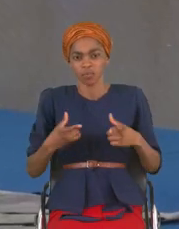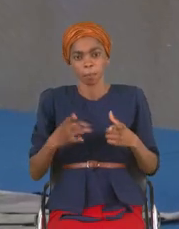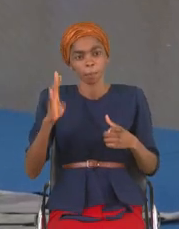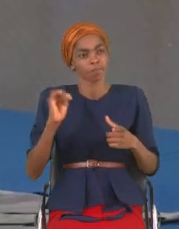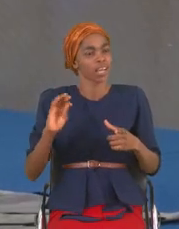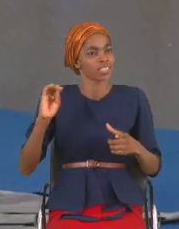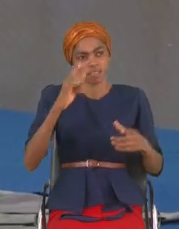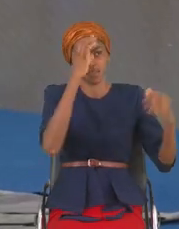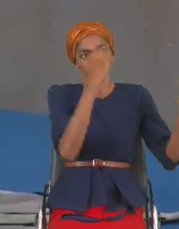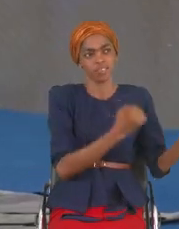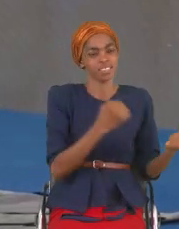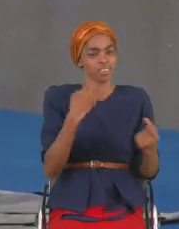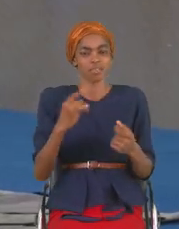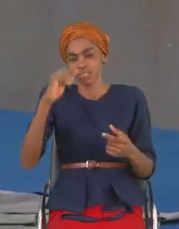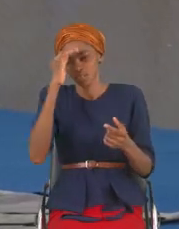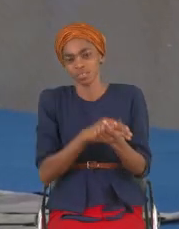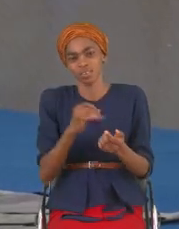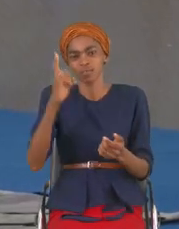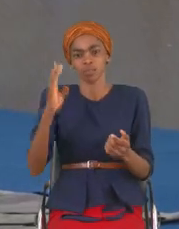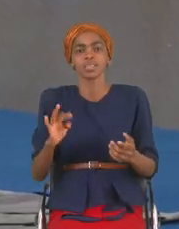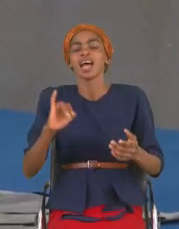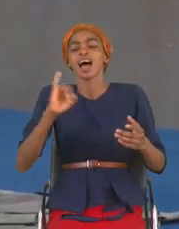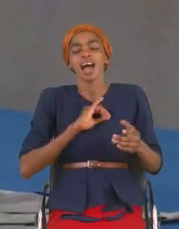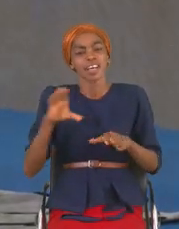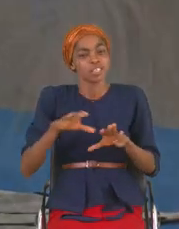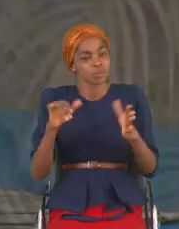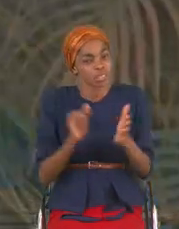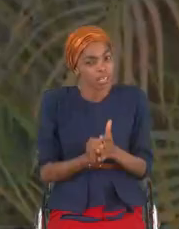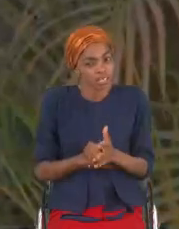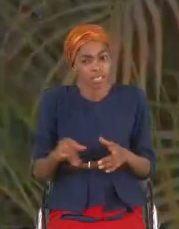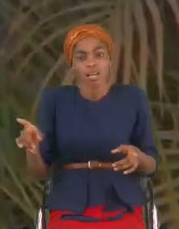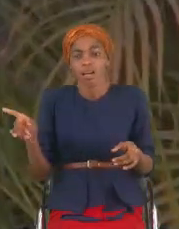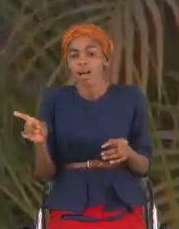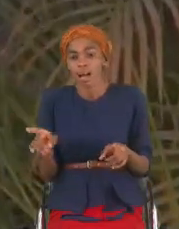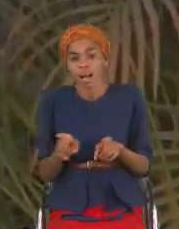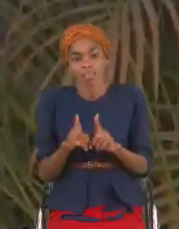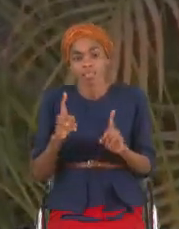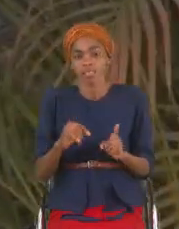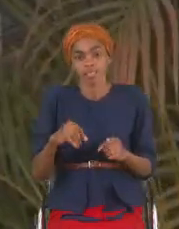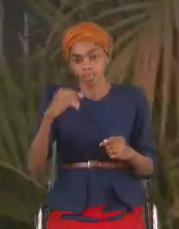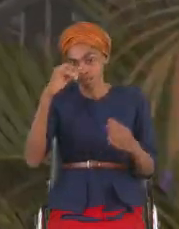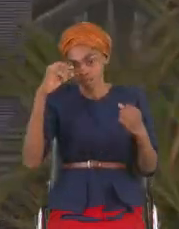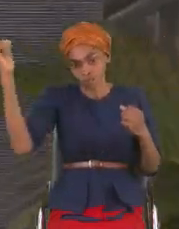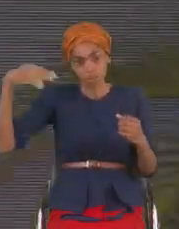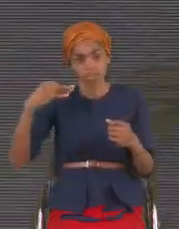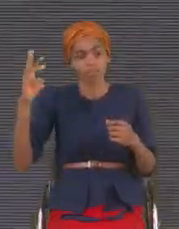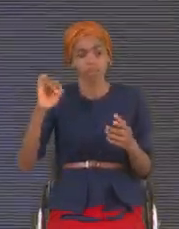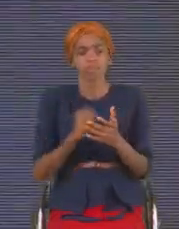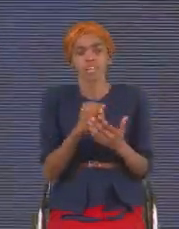the faith of the Son of God, I do that by the faith of him who loved me and